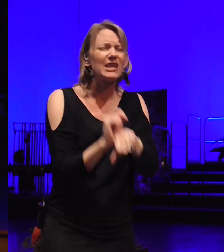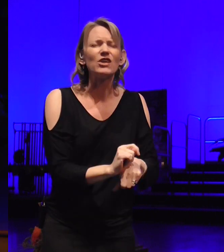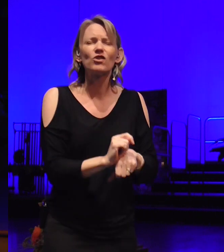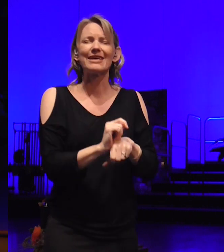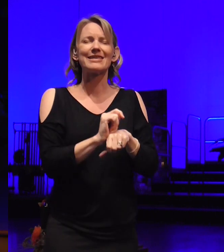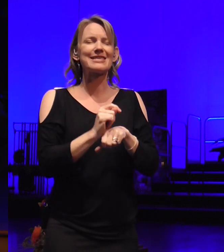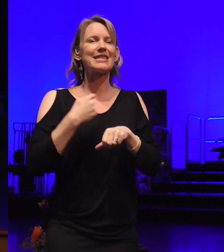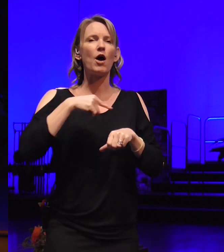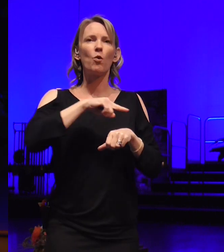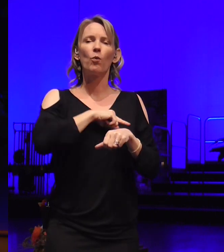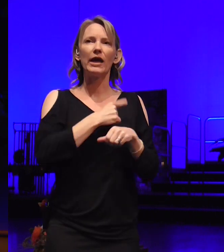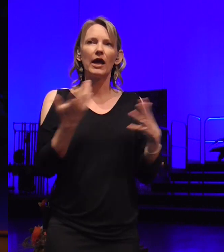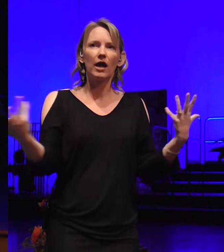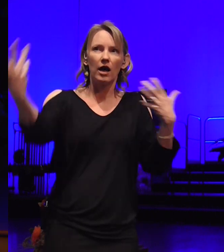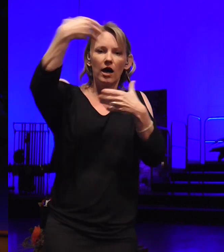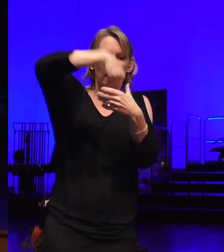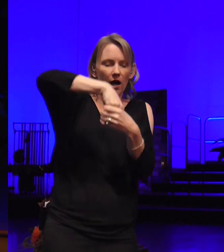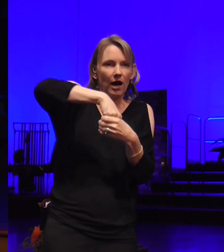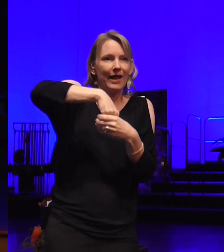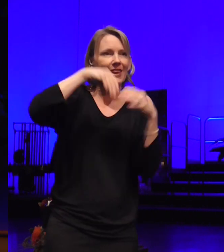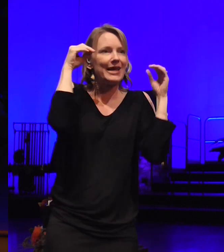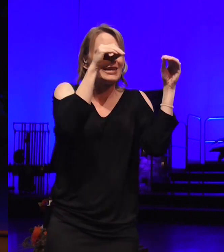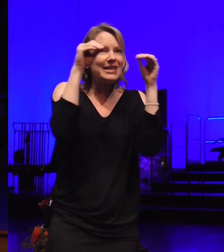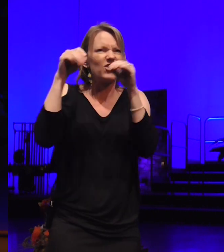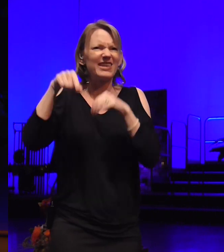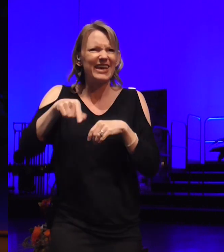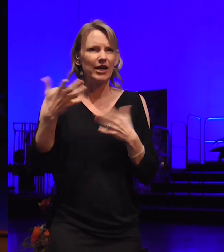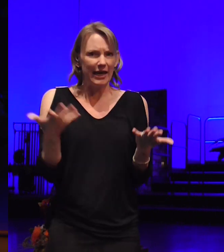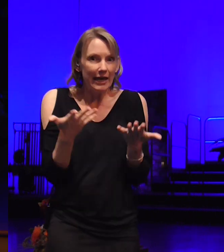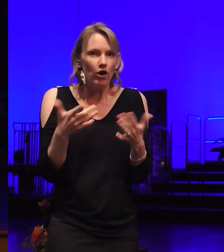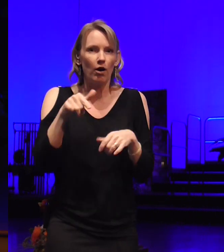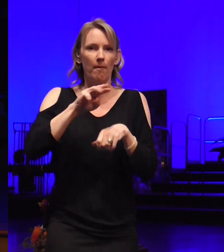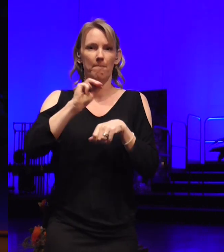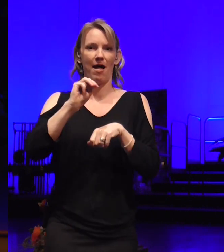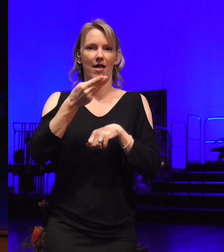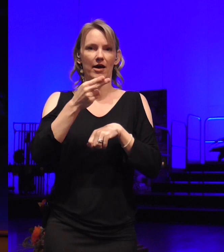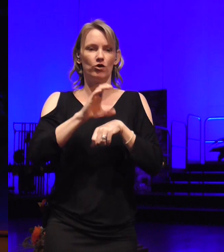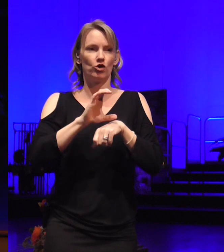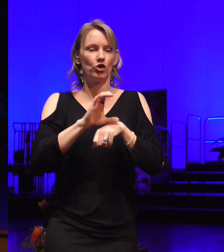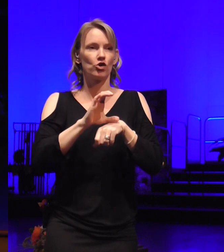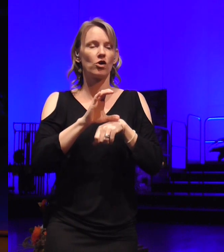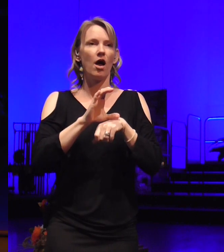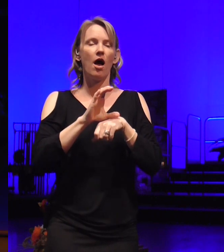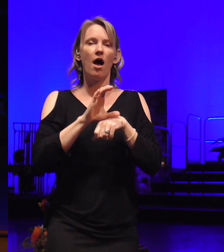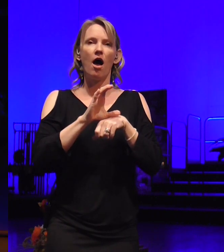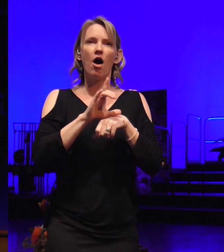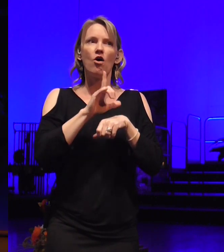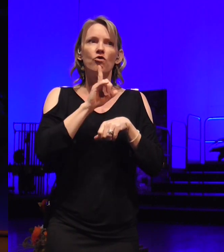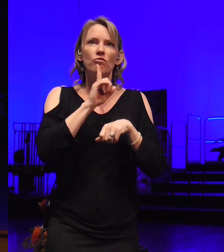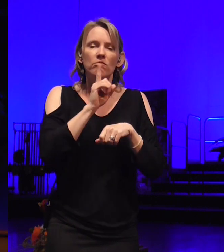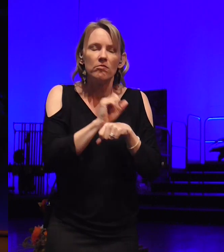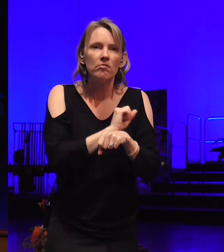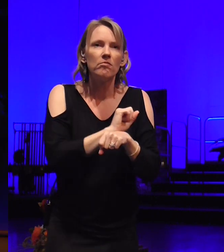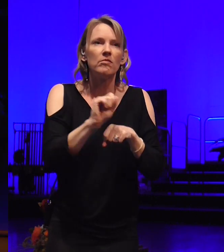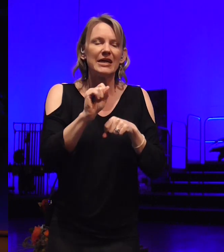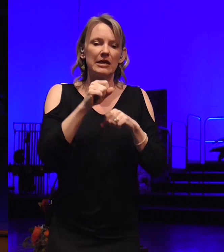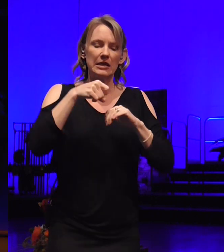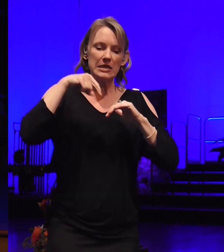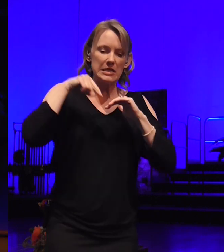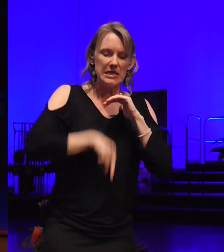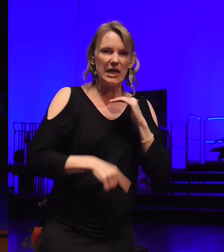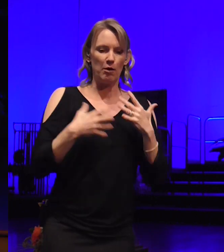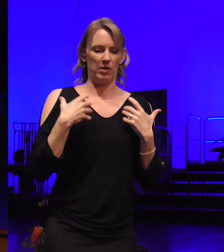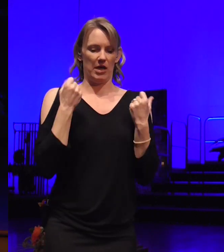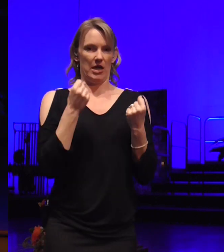traditions too that we bring into our teachings here at Mile High Church have brought deep healing into